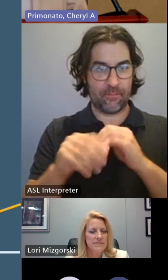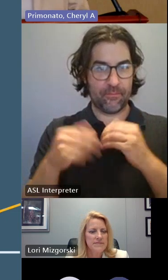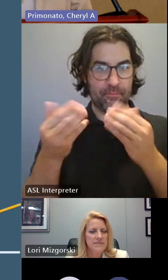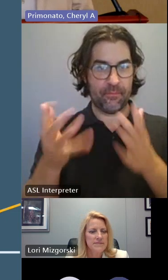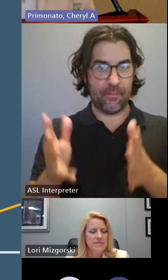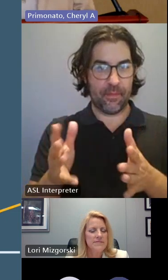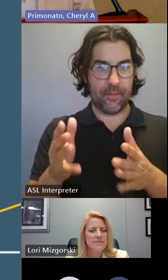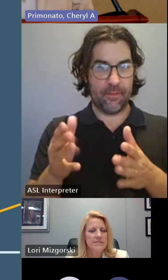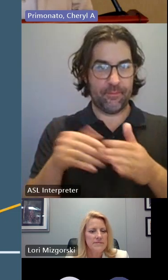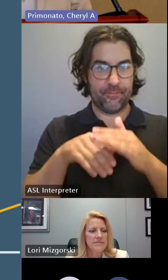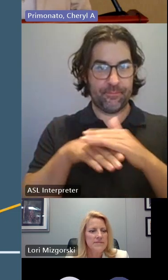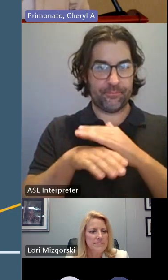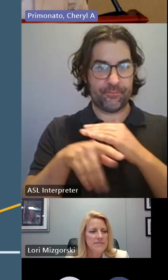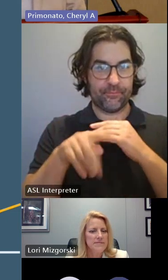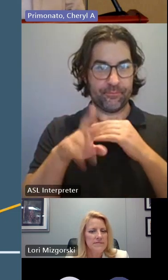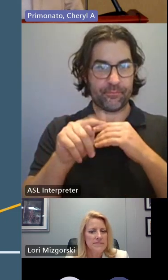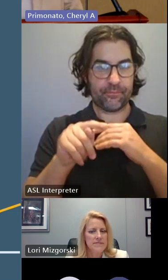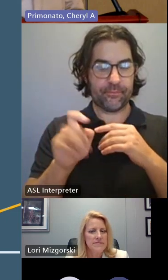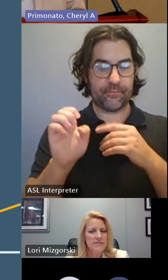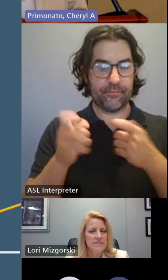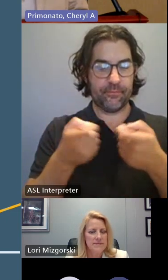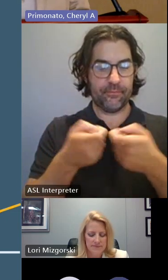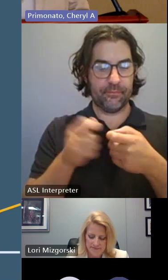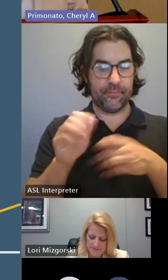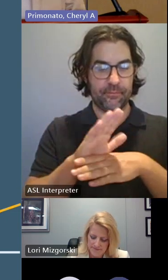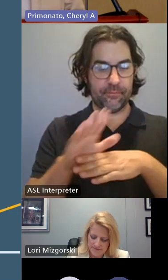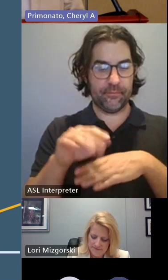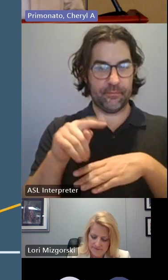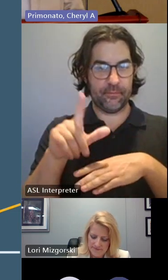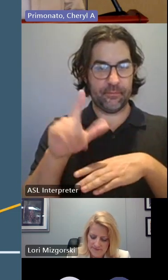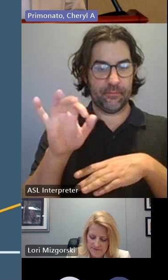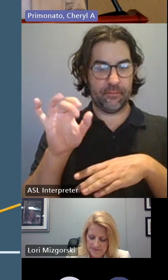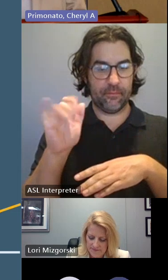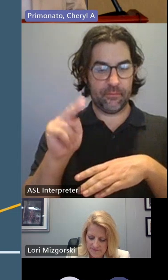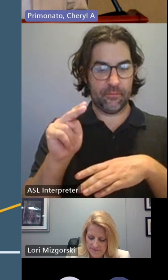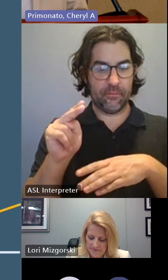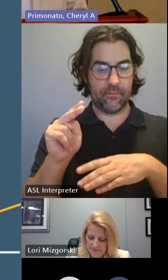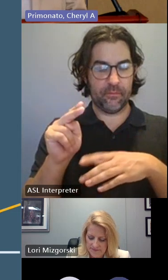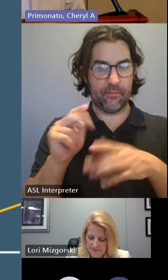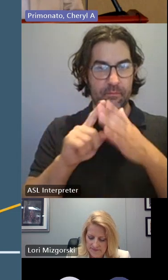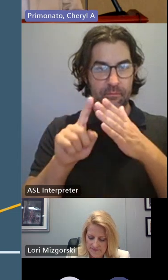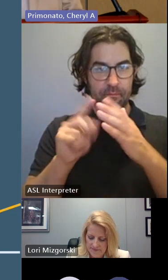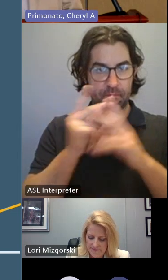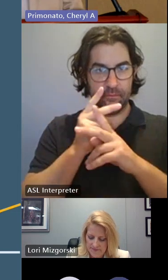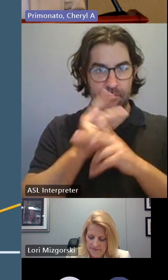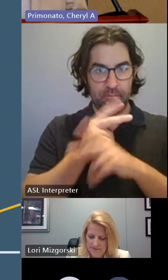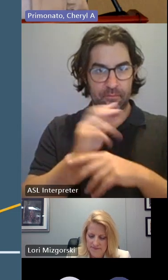access PRT e-business platform by navigating to